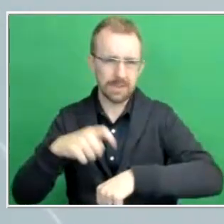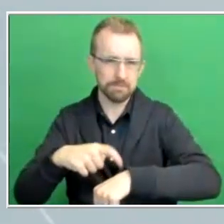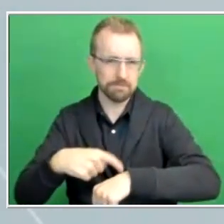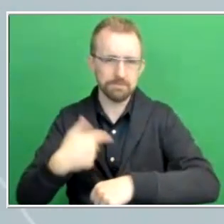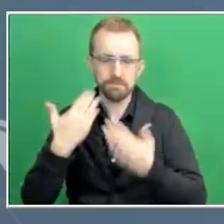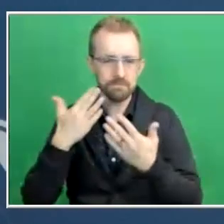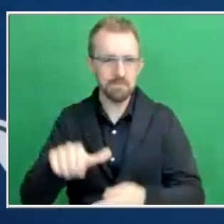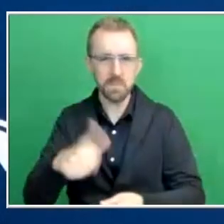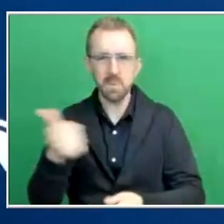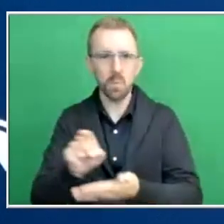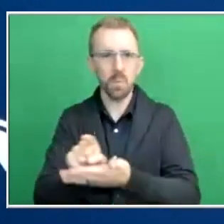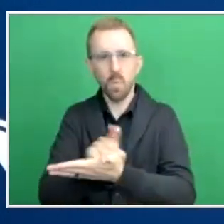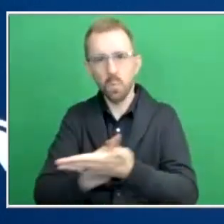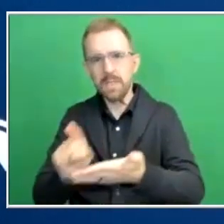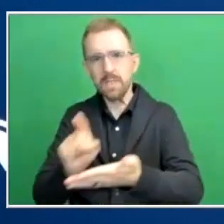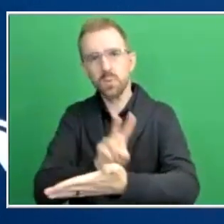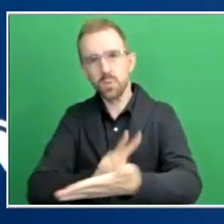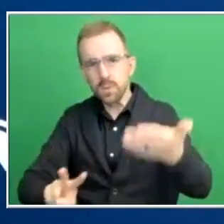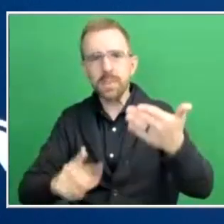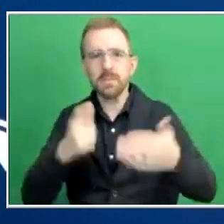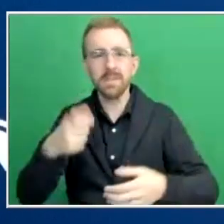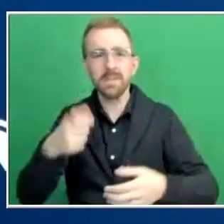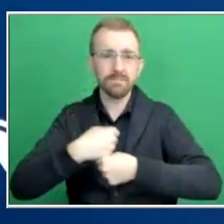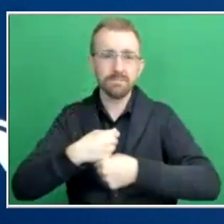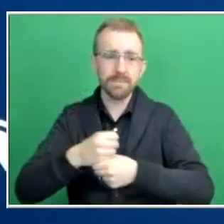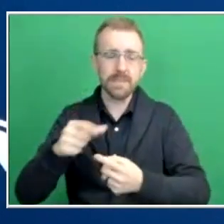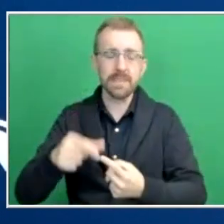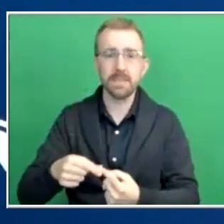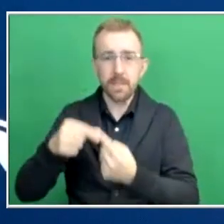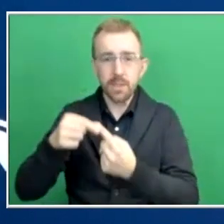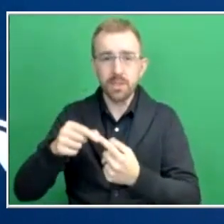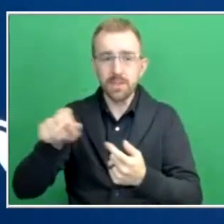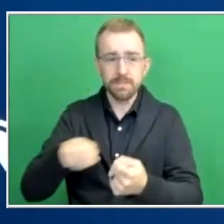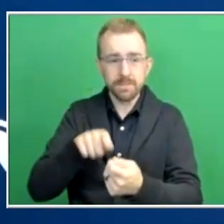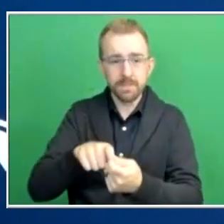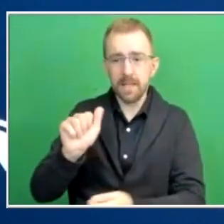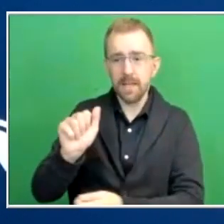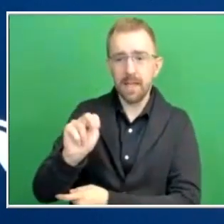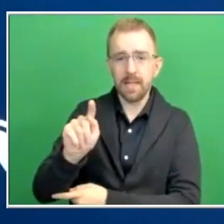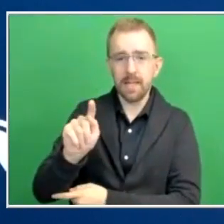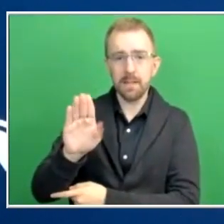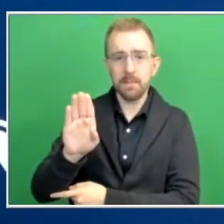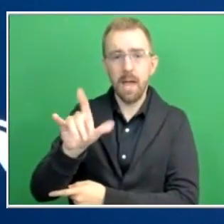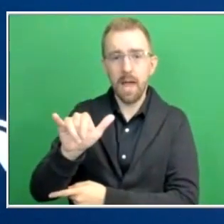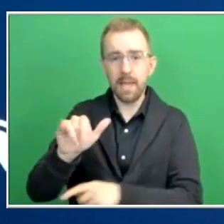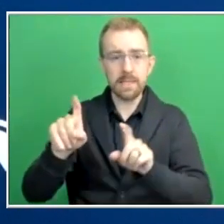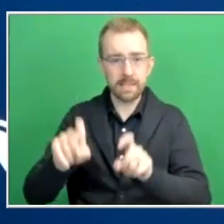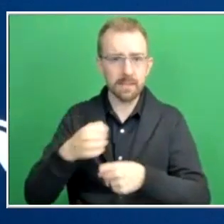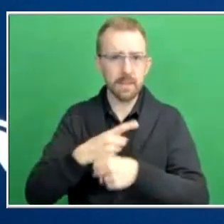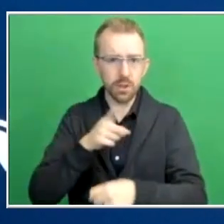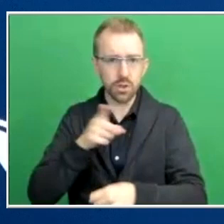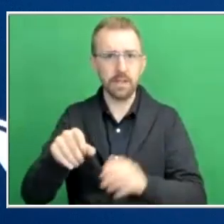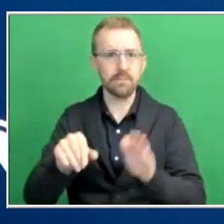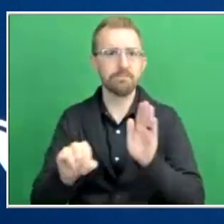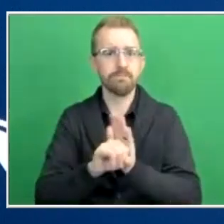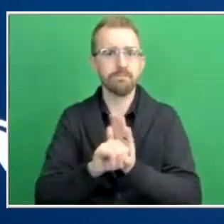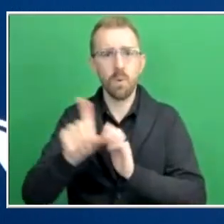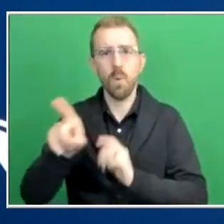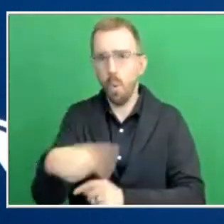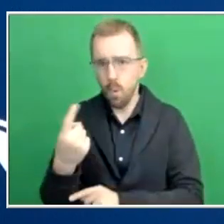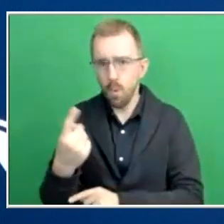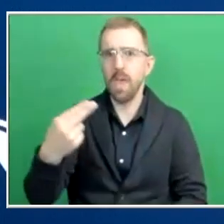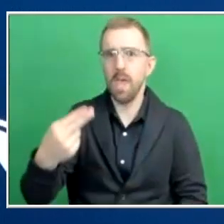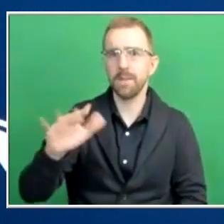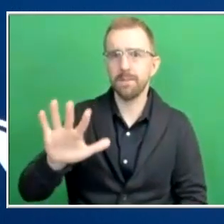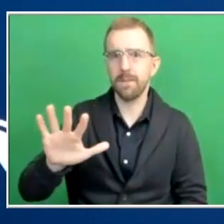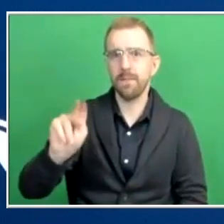week or so because they are creating a special specific antibody test so they can make sure that they identify only H5N1 if